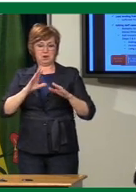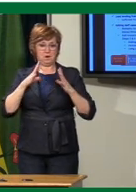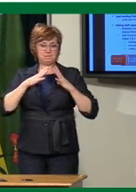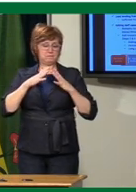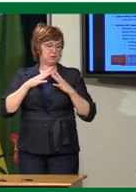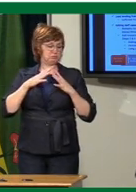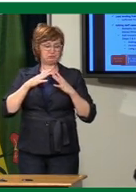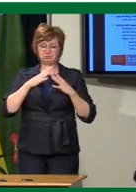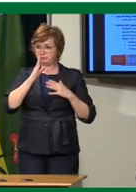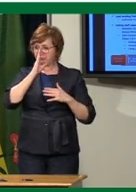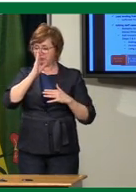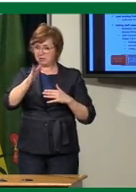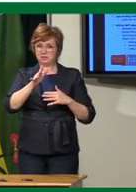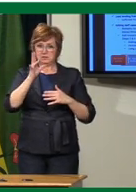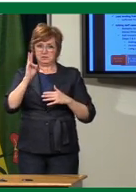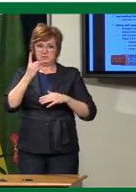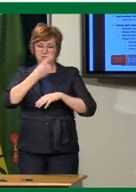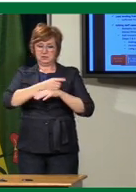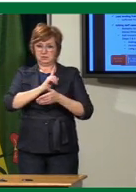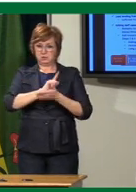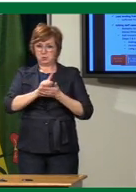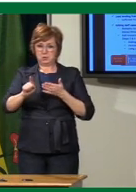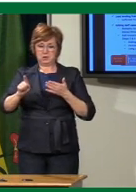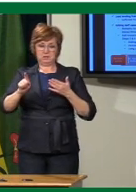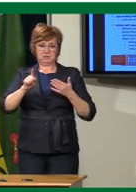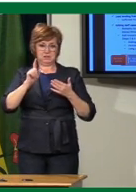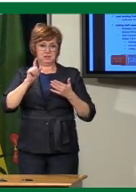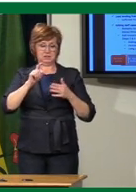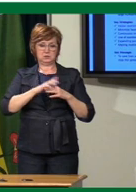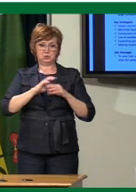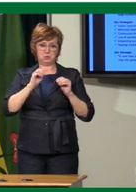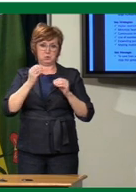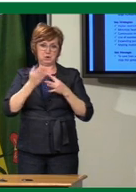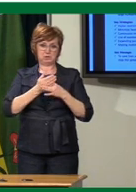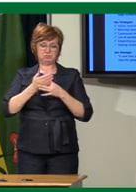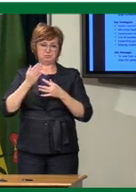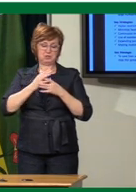major challenge in terms of the overall volume of work.